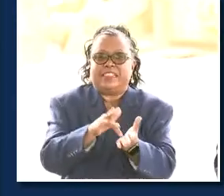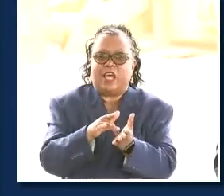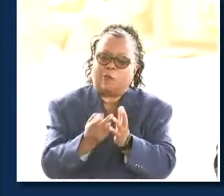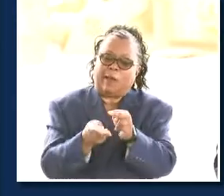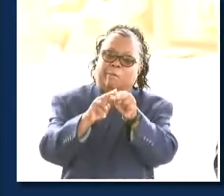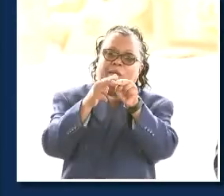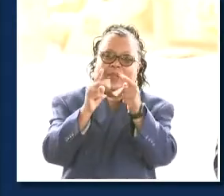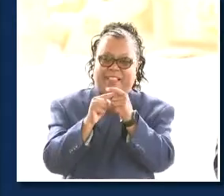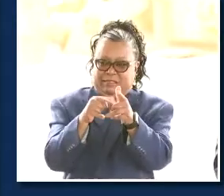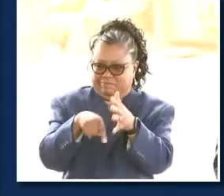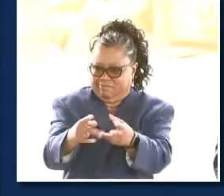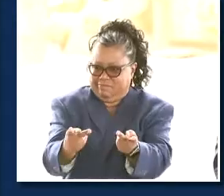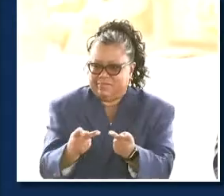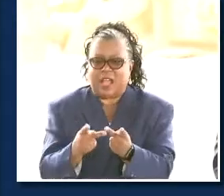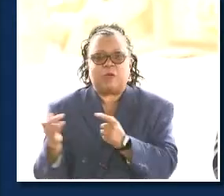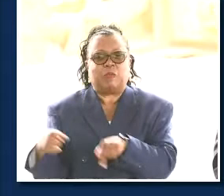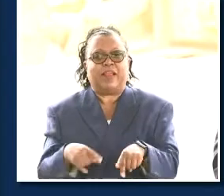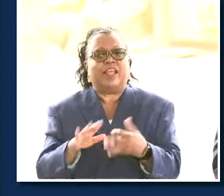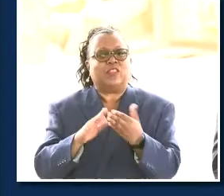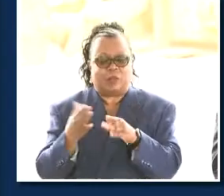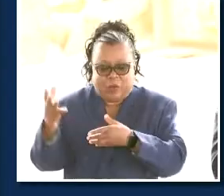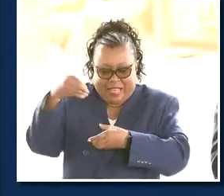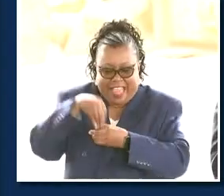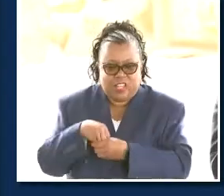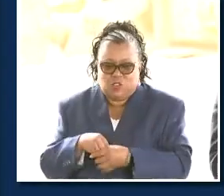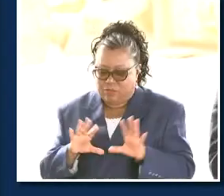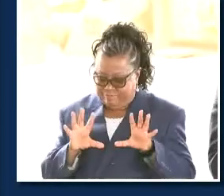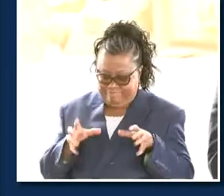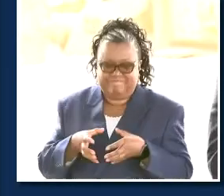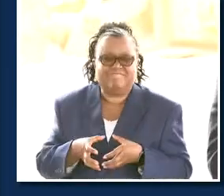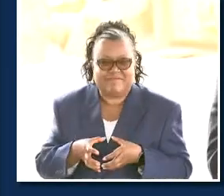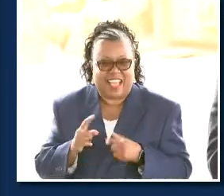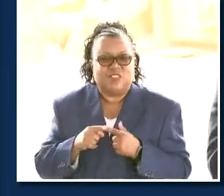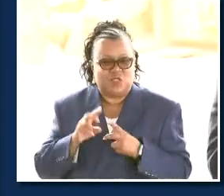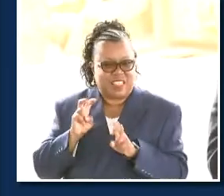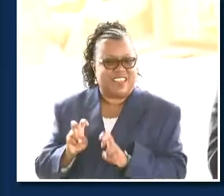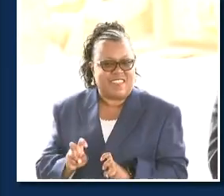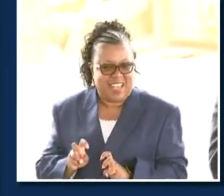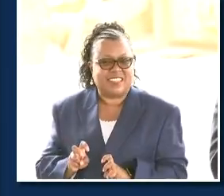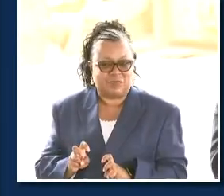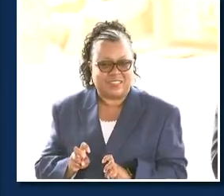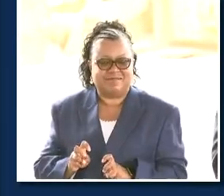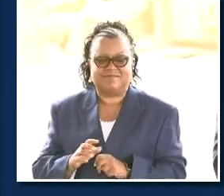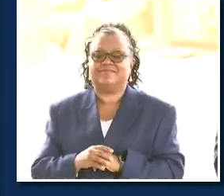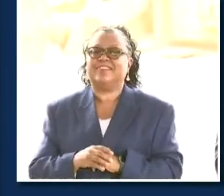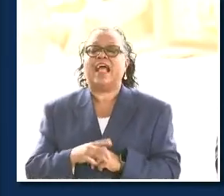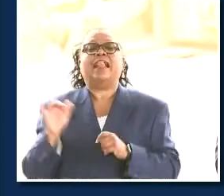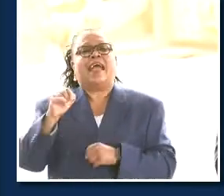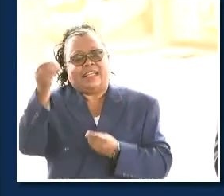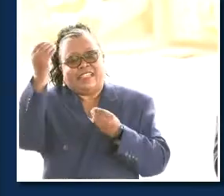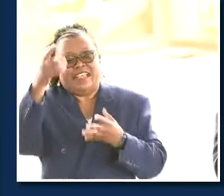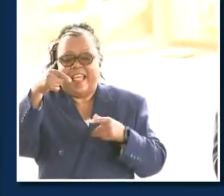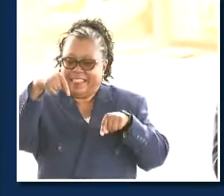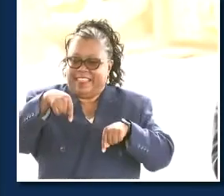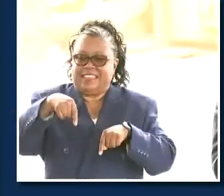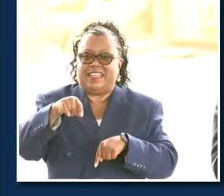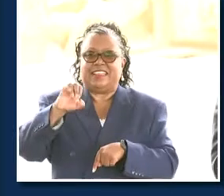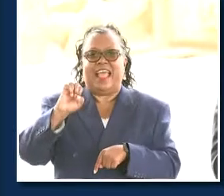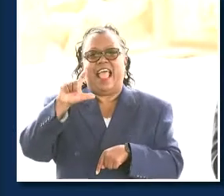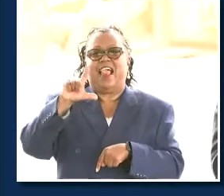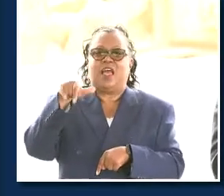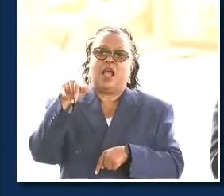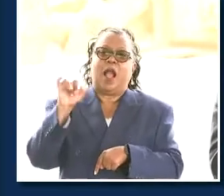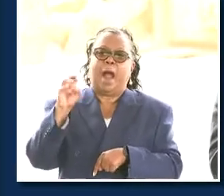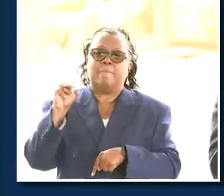these campuses, bringing the community into the fold, into the investment. Like I said, this is El